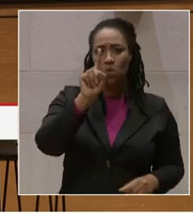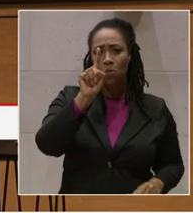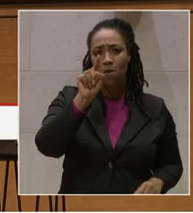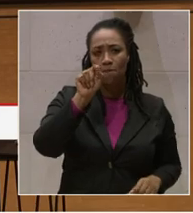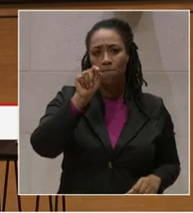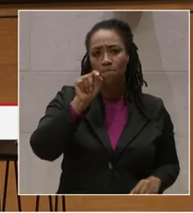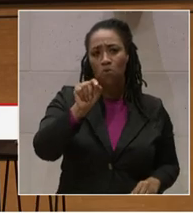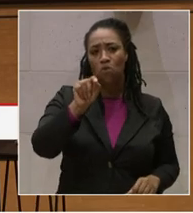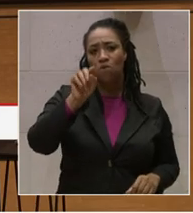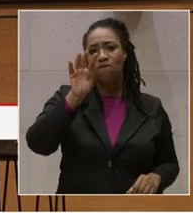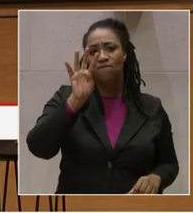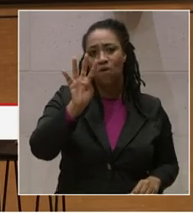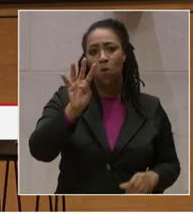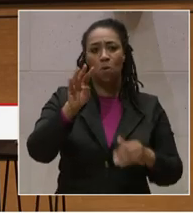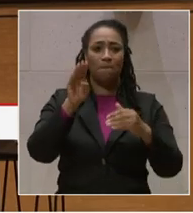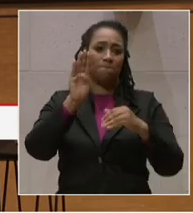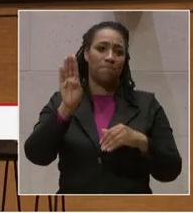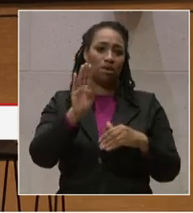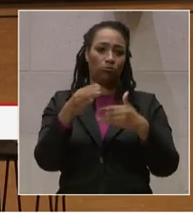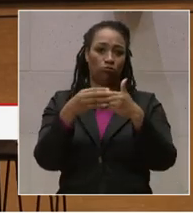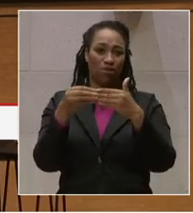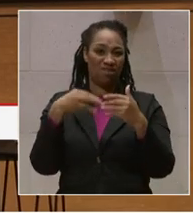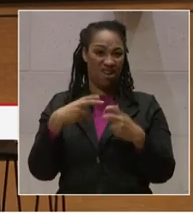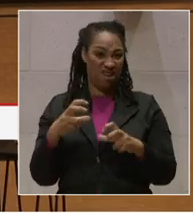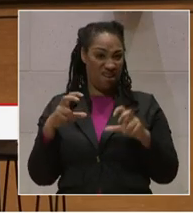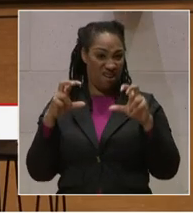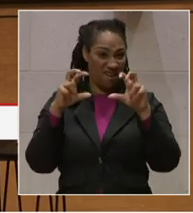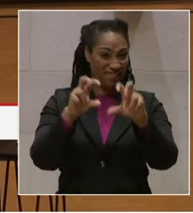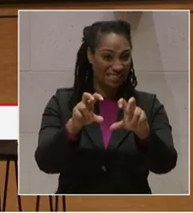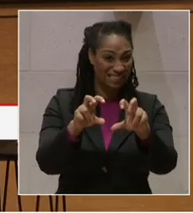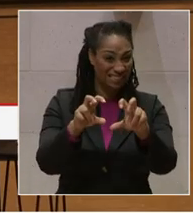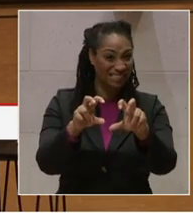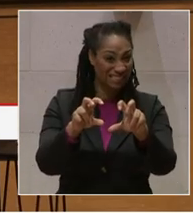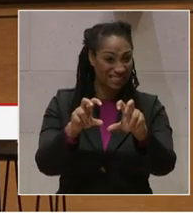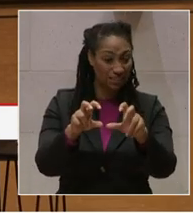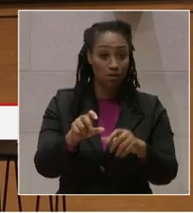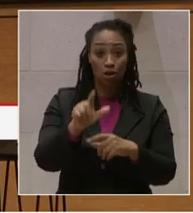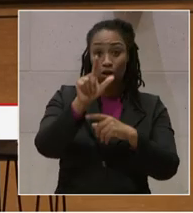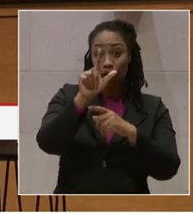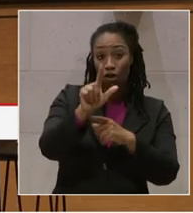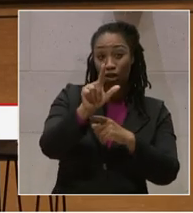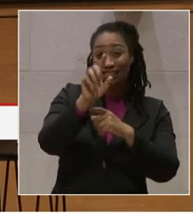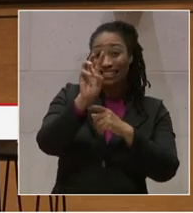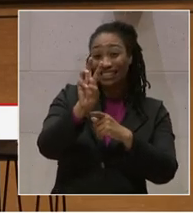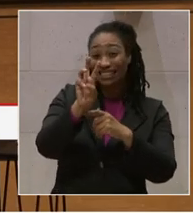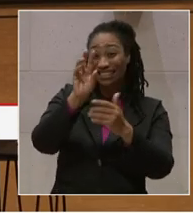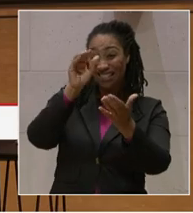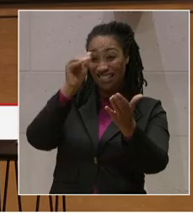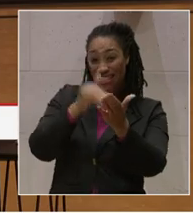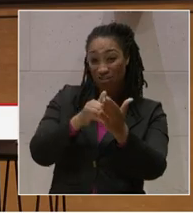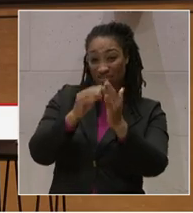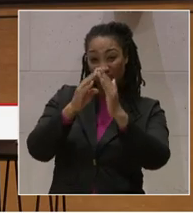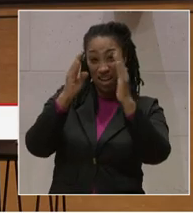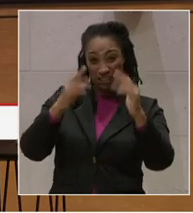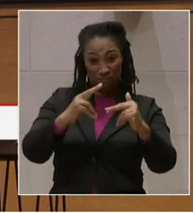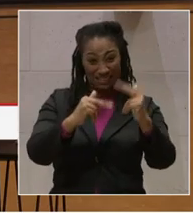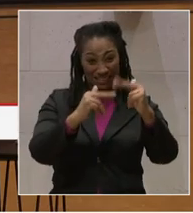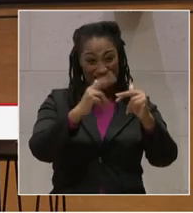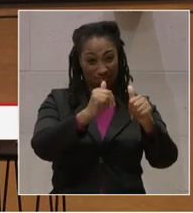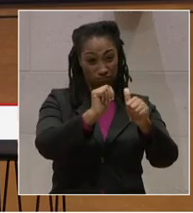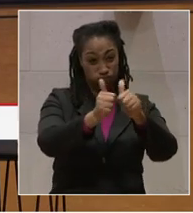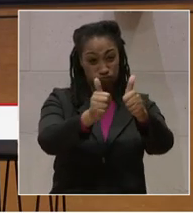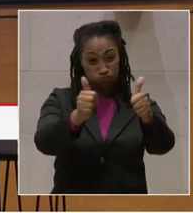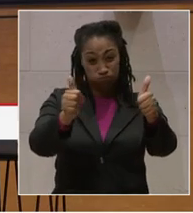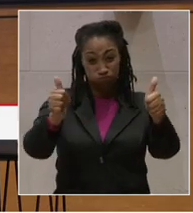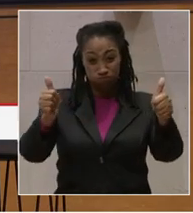the 36,000 new homes that we created, and the more people that we are attracting to